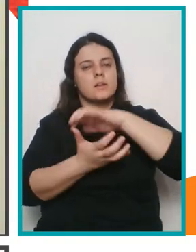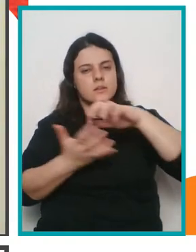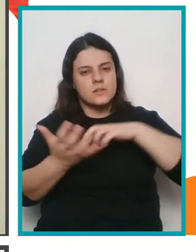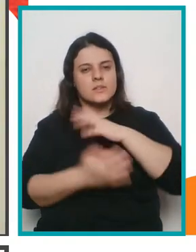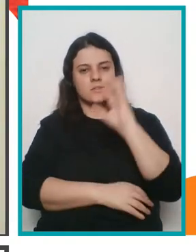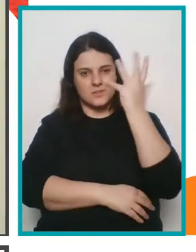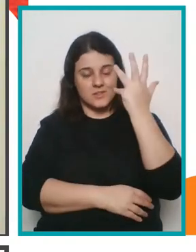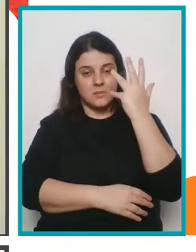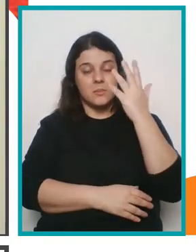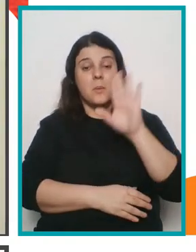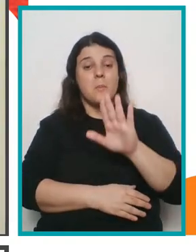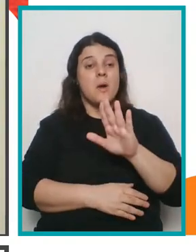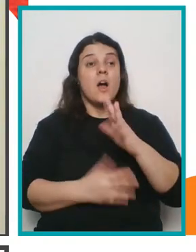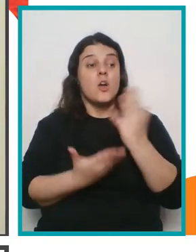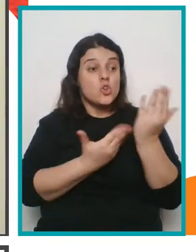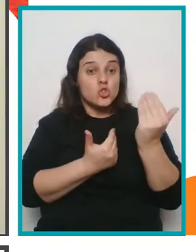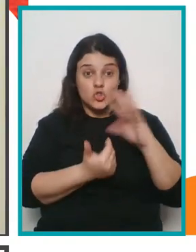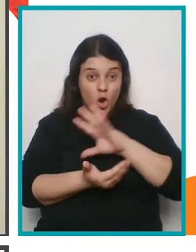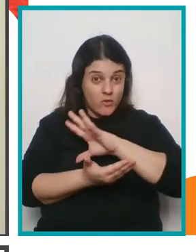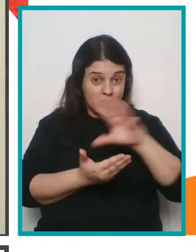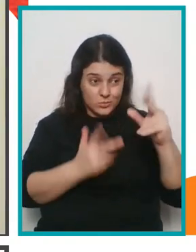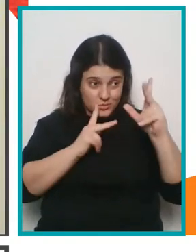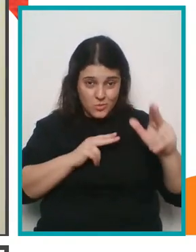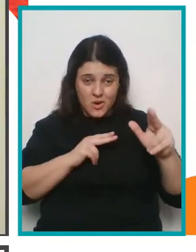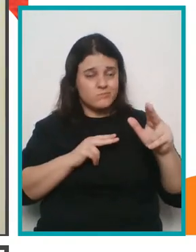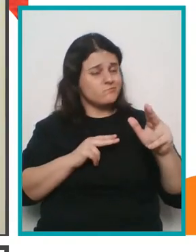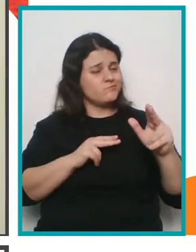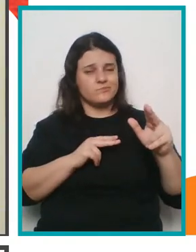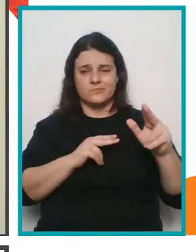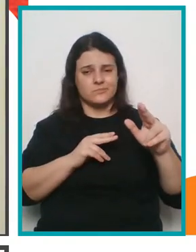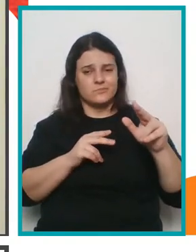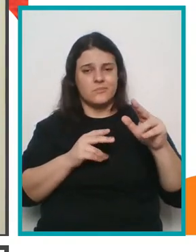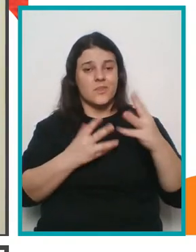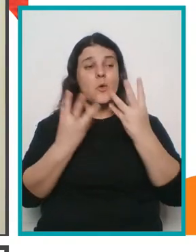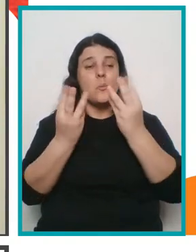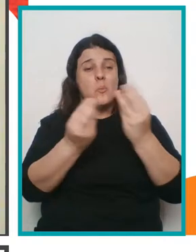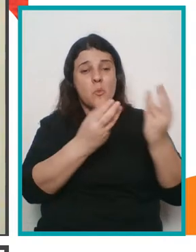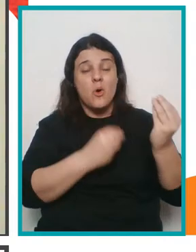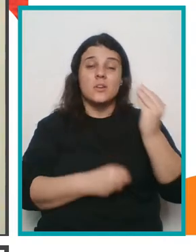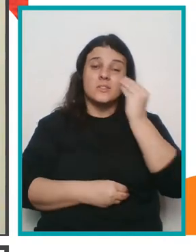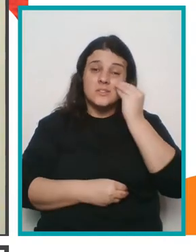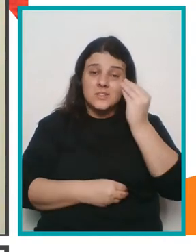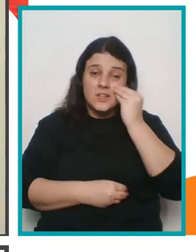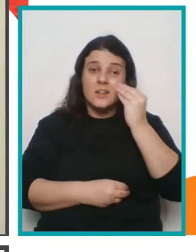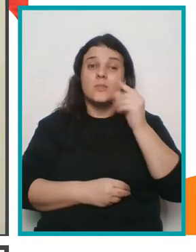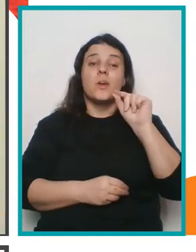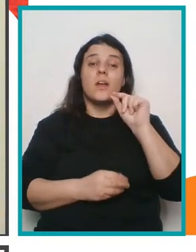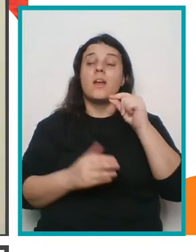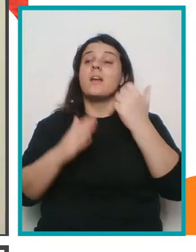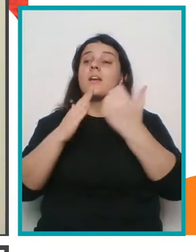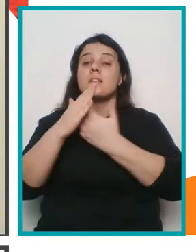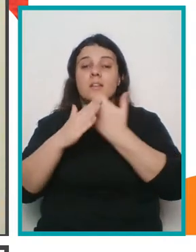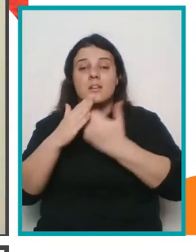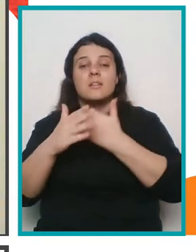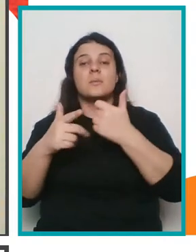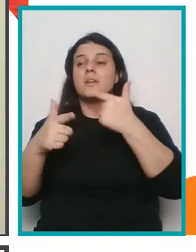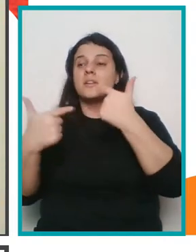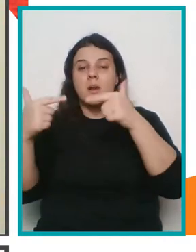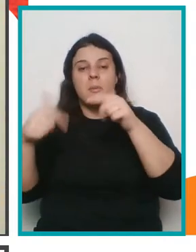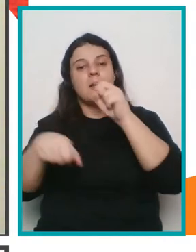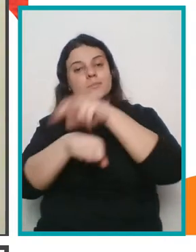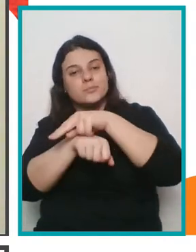to find needs, meet the needs for their families. So really, it isn't a